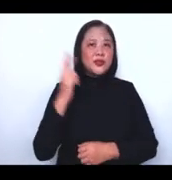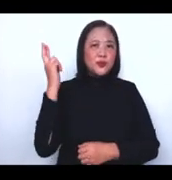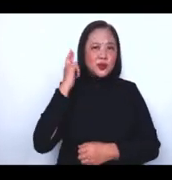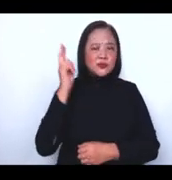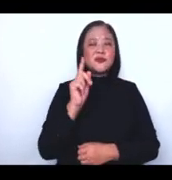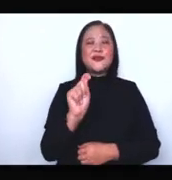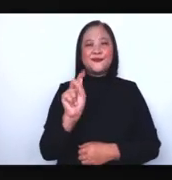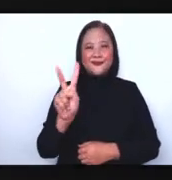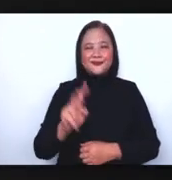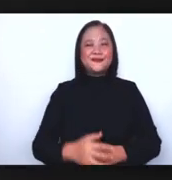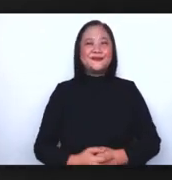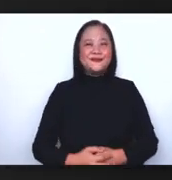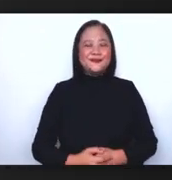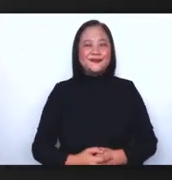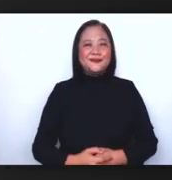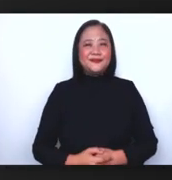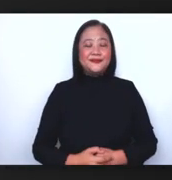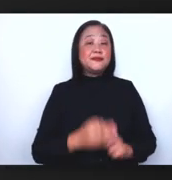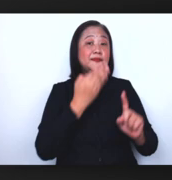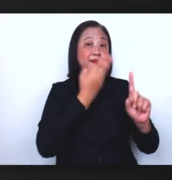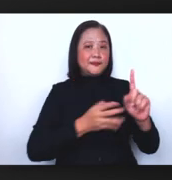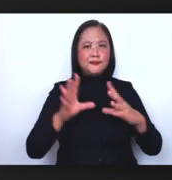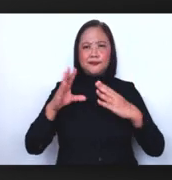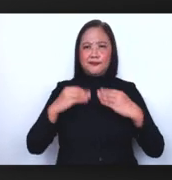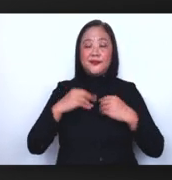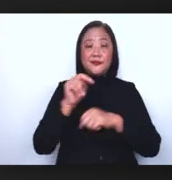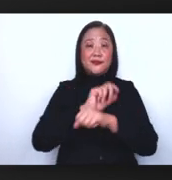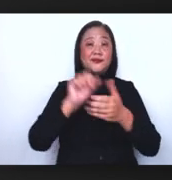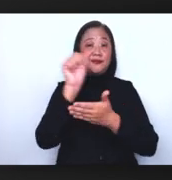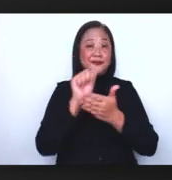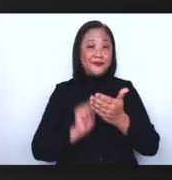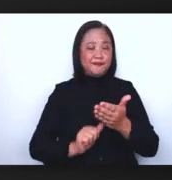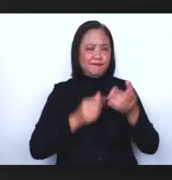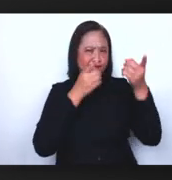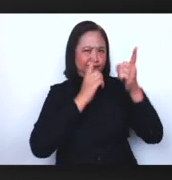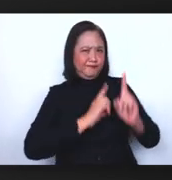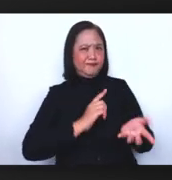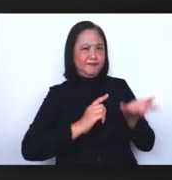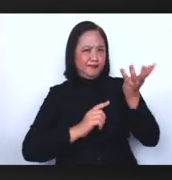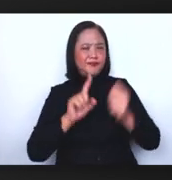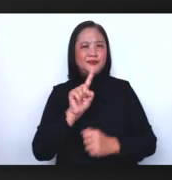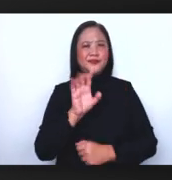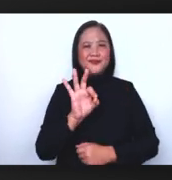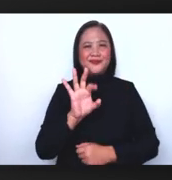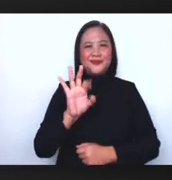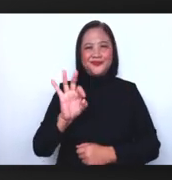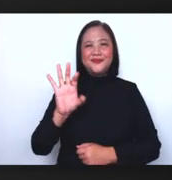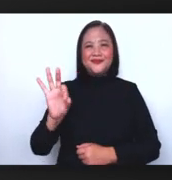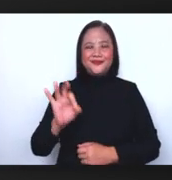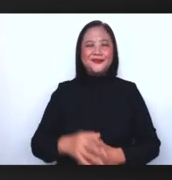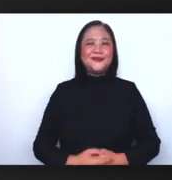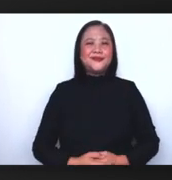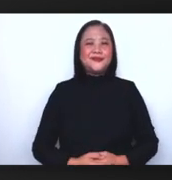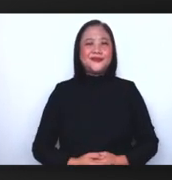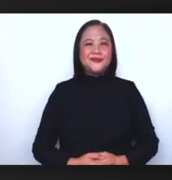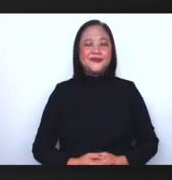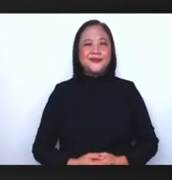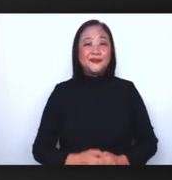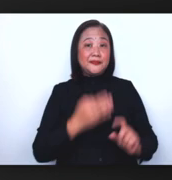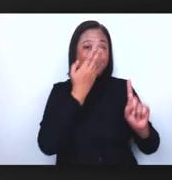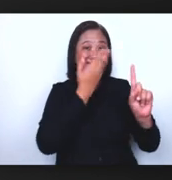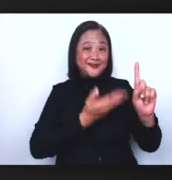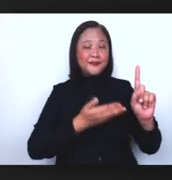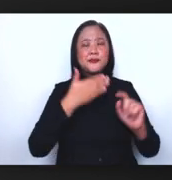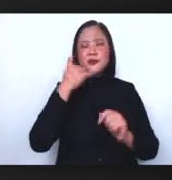and television. She received the National Artist Distinction in 1999. She